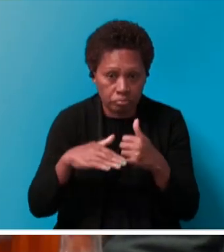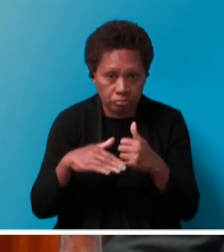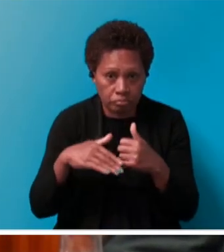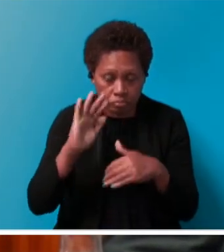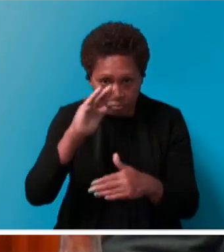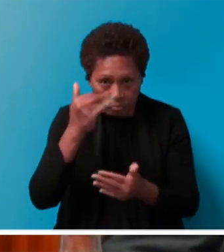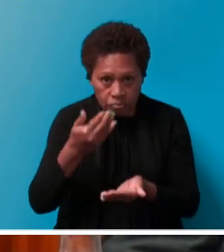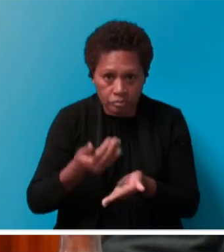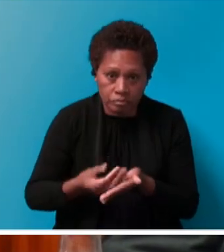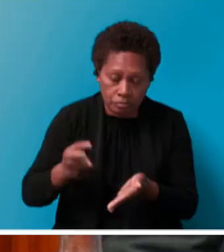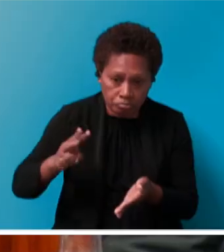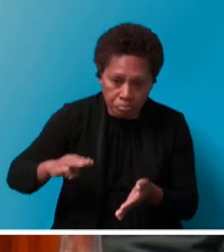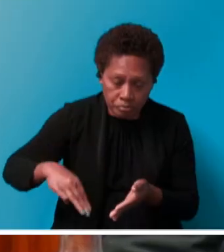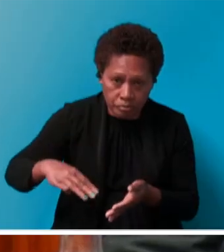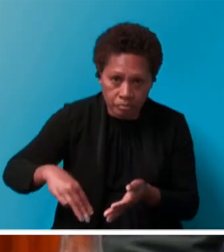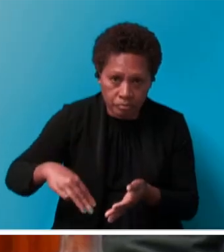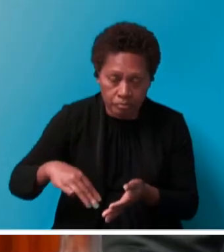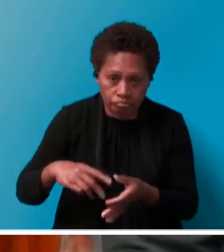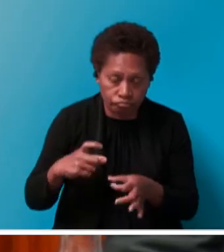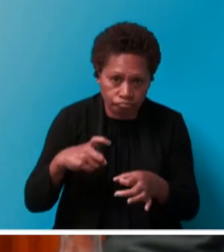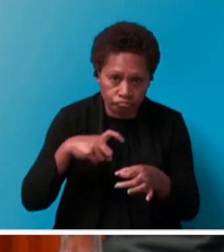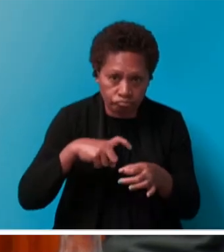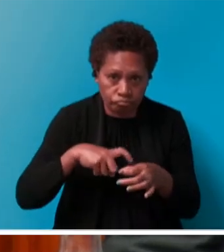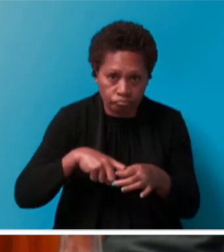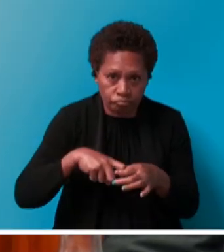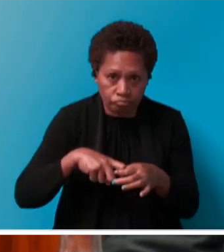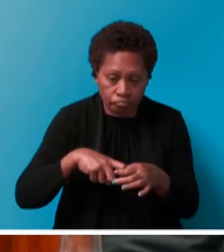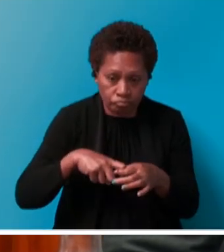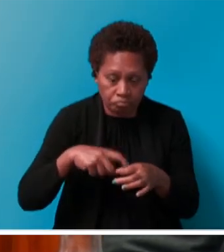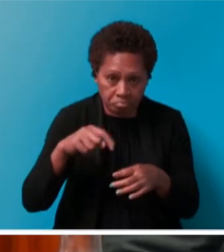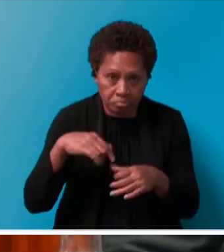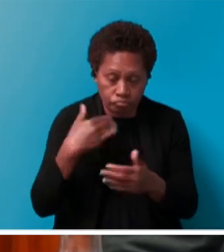of the public here in Parliament, joining us virtually through live stream media.